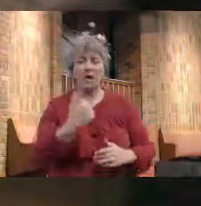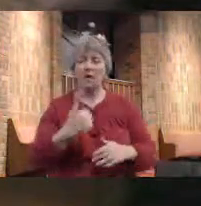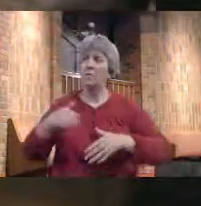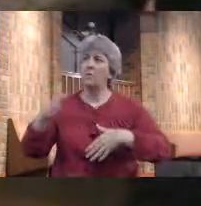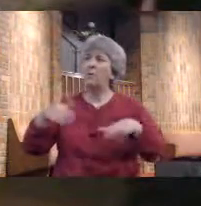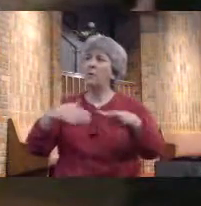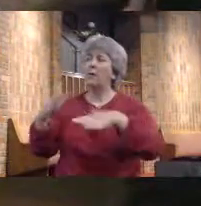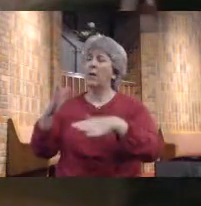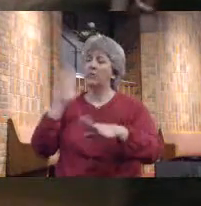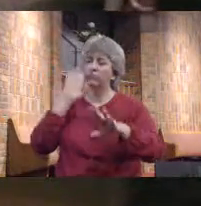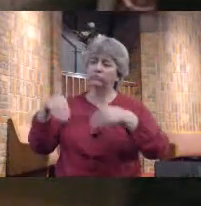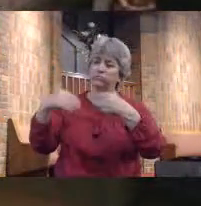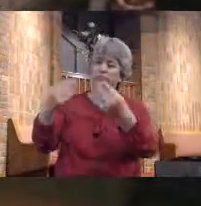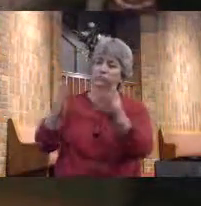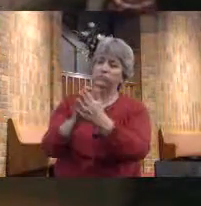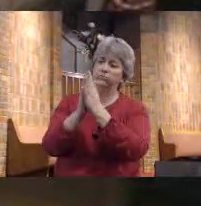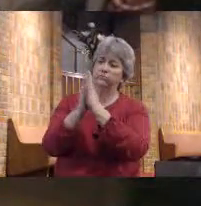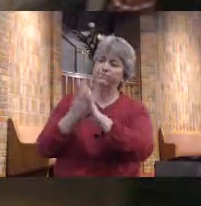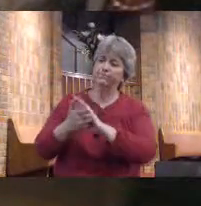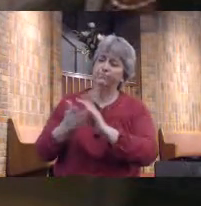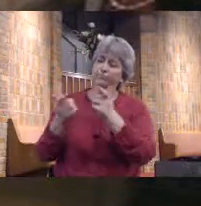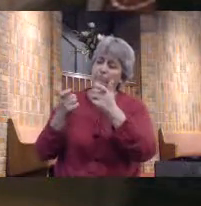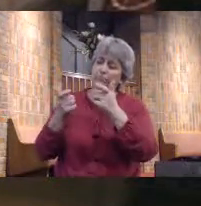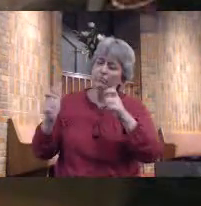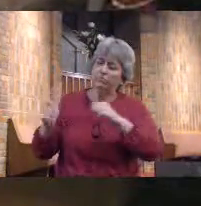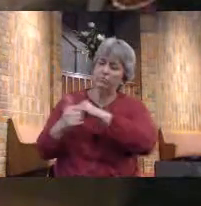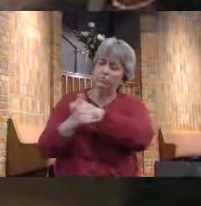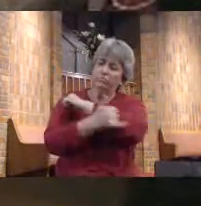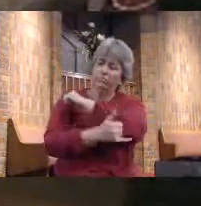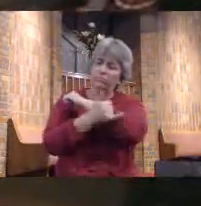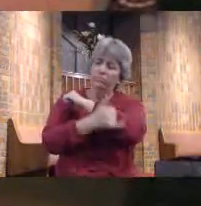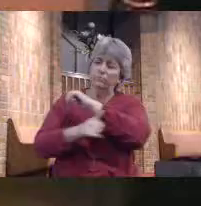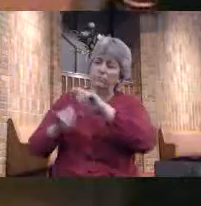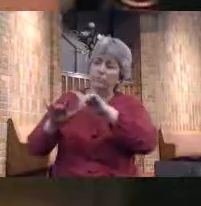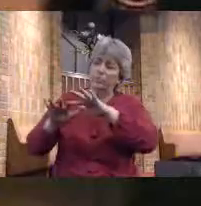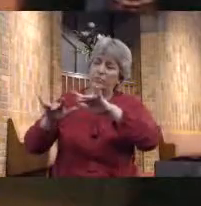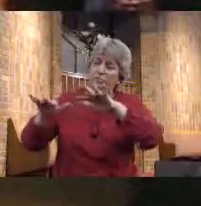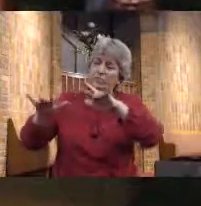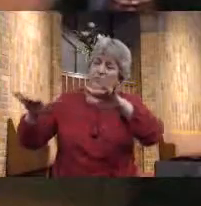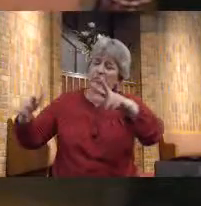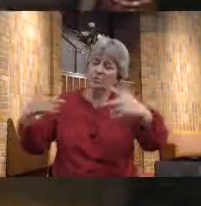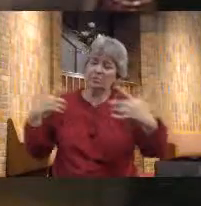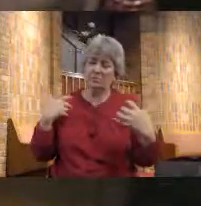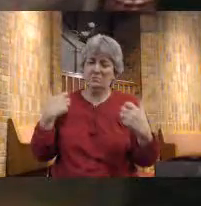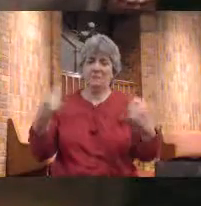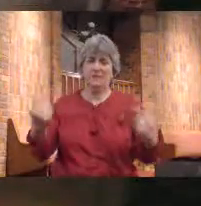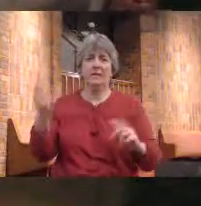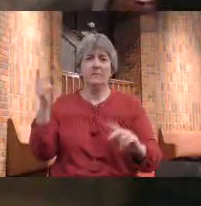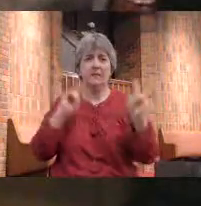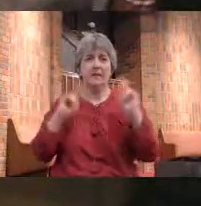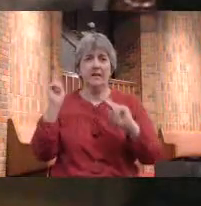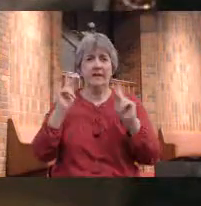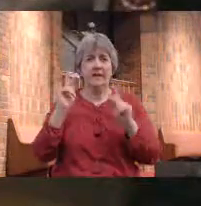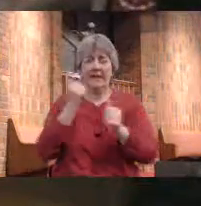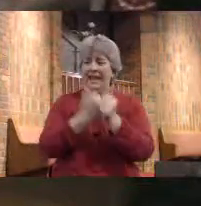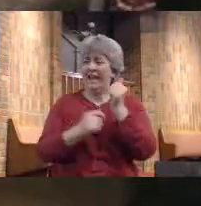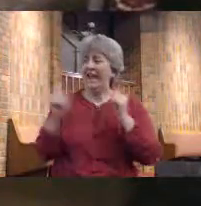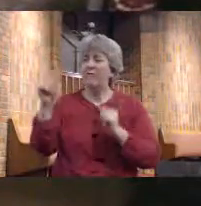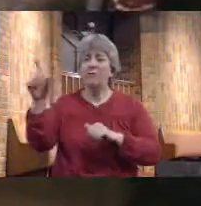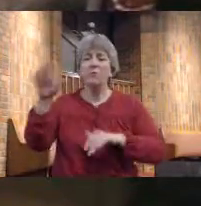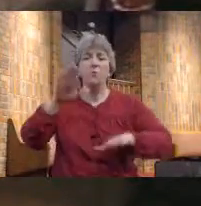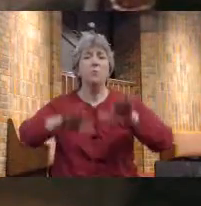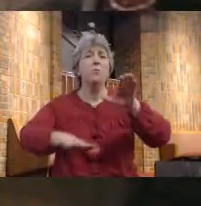nation. I will make you a mighty people. Every place that you the sole of your foot goes, you will